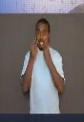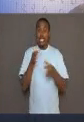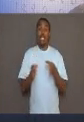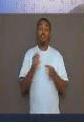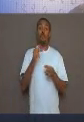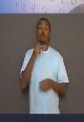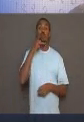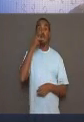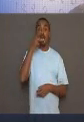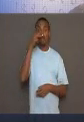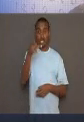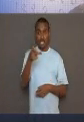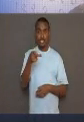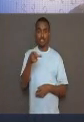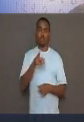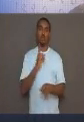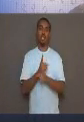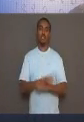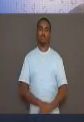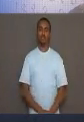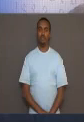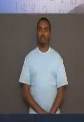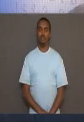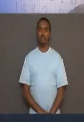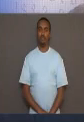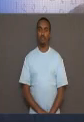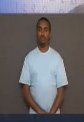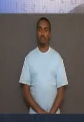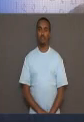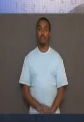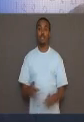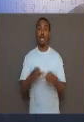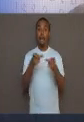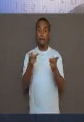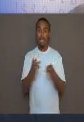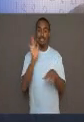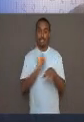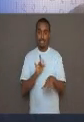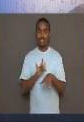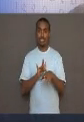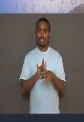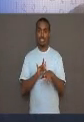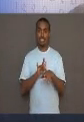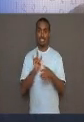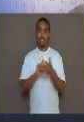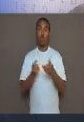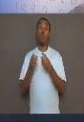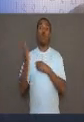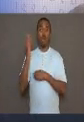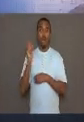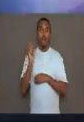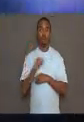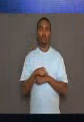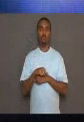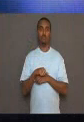your pronunciation is correct. The places mentioned in the text were